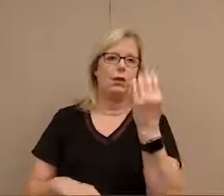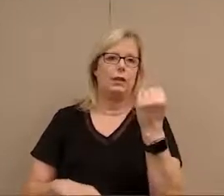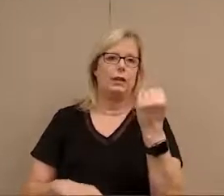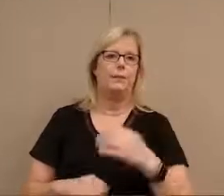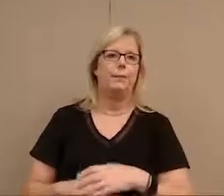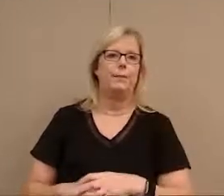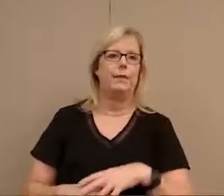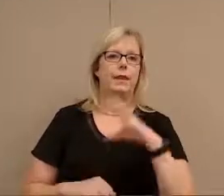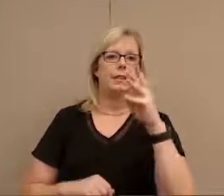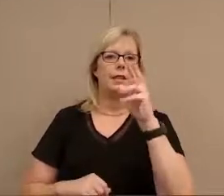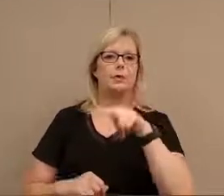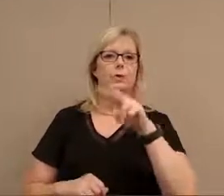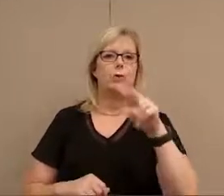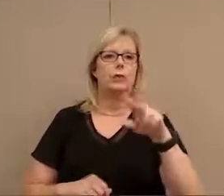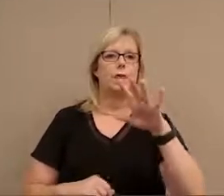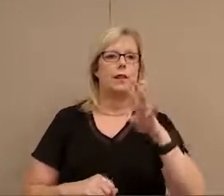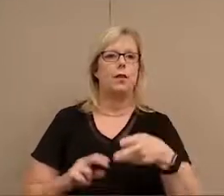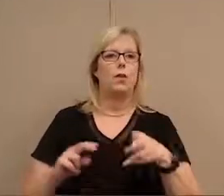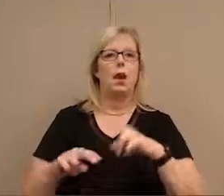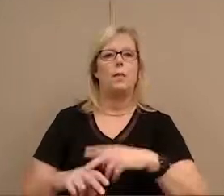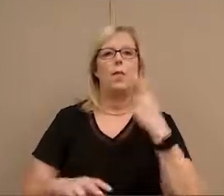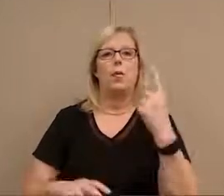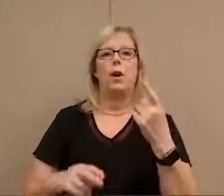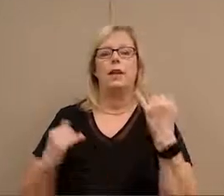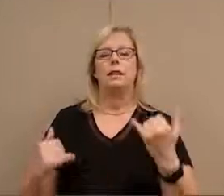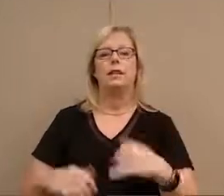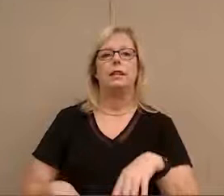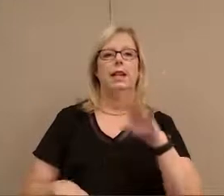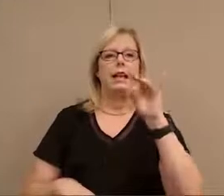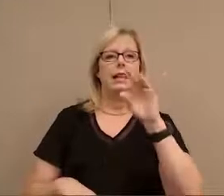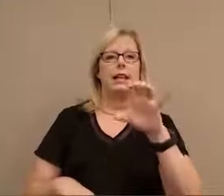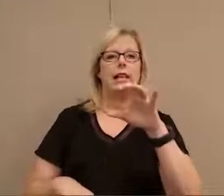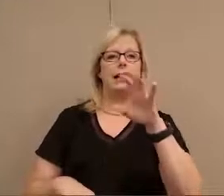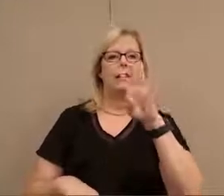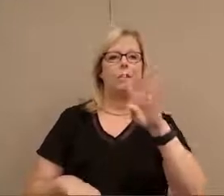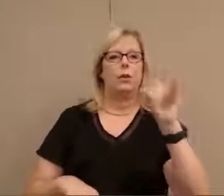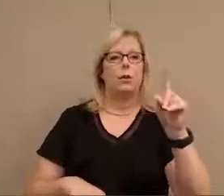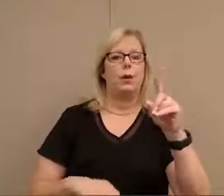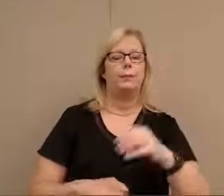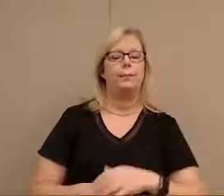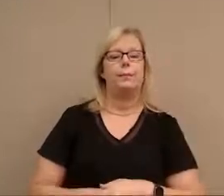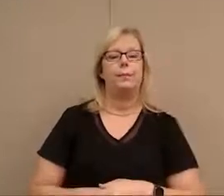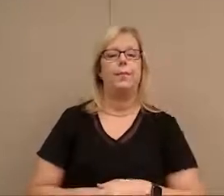814. 62254 up 1 to 841.